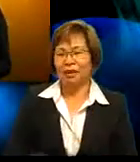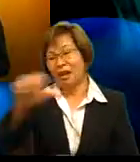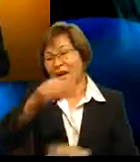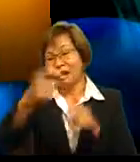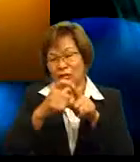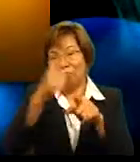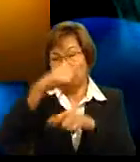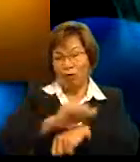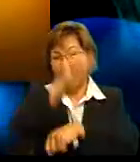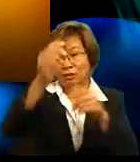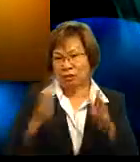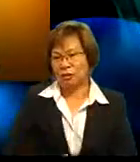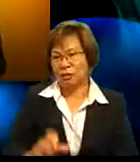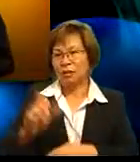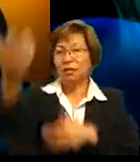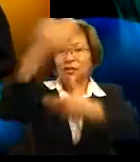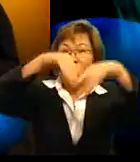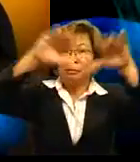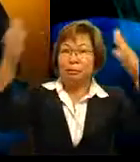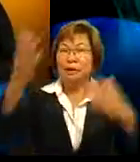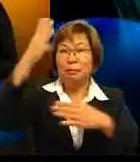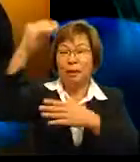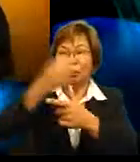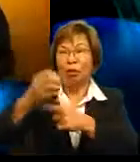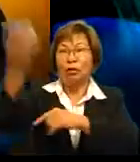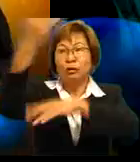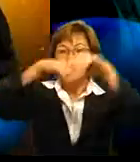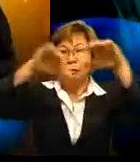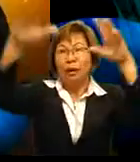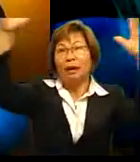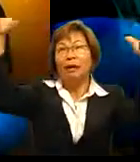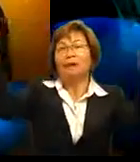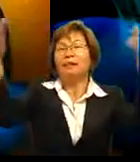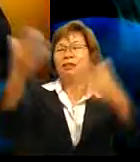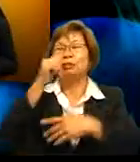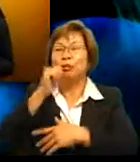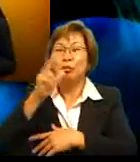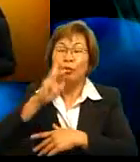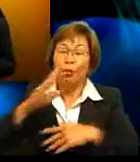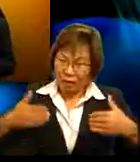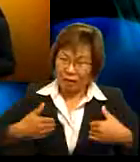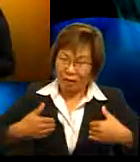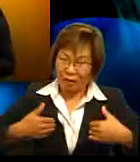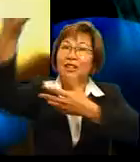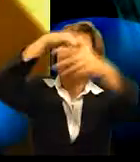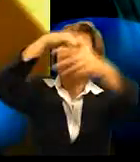Another word for astronaut is spaceman or spacewoman. That's right, we do have spacewoman too, you